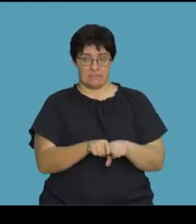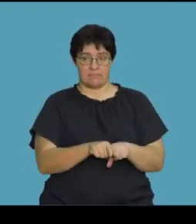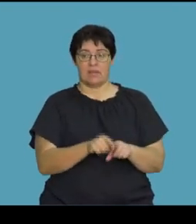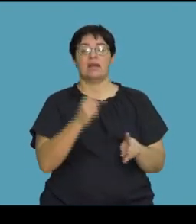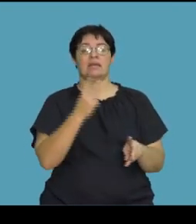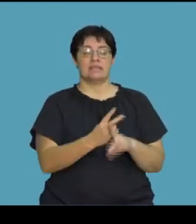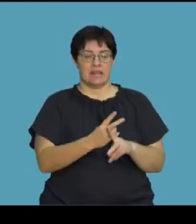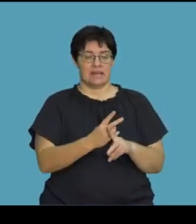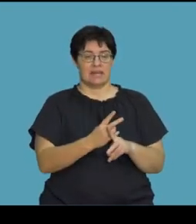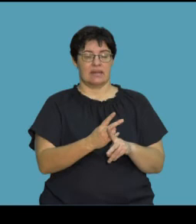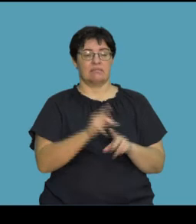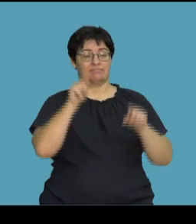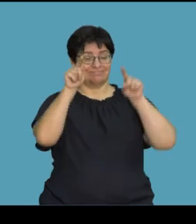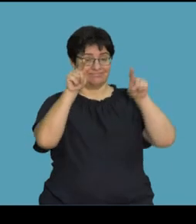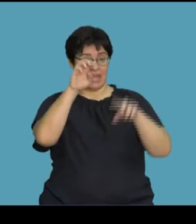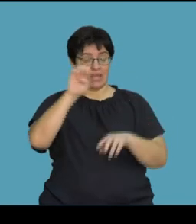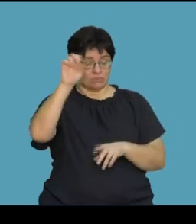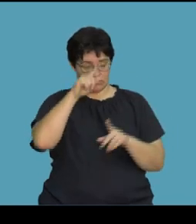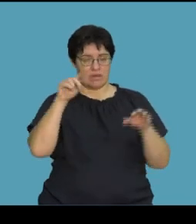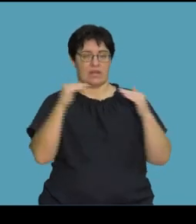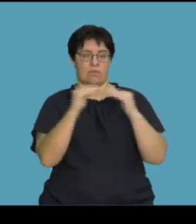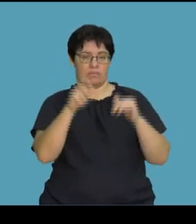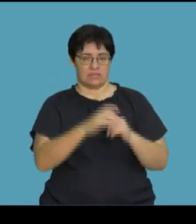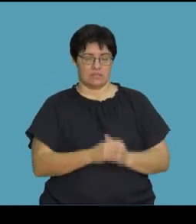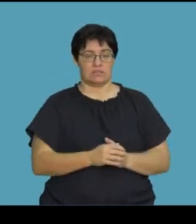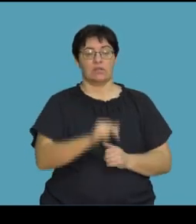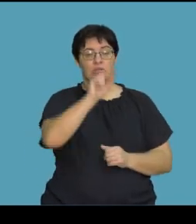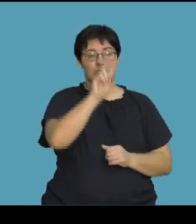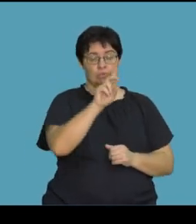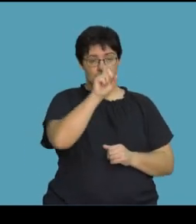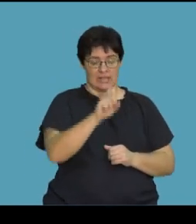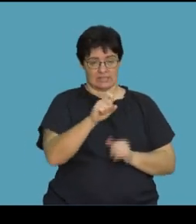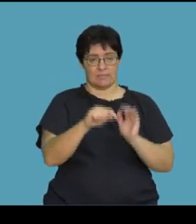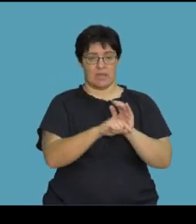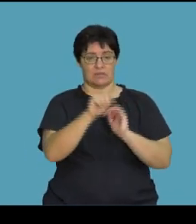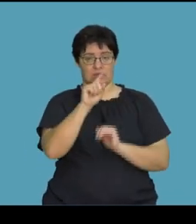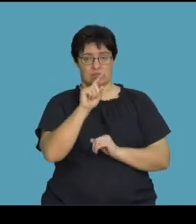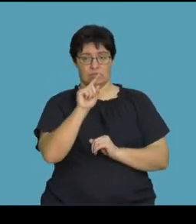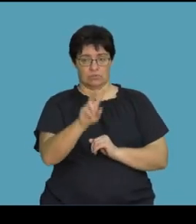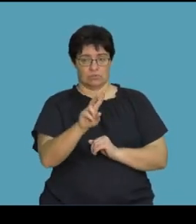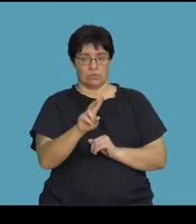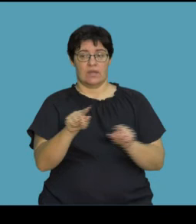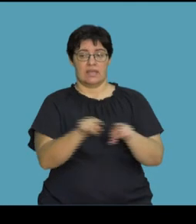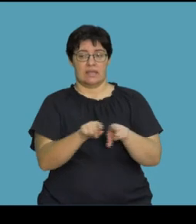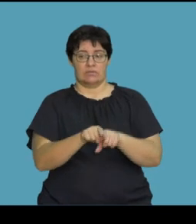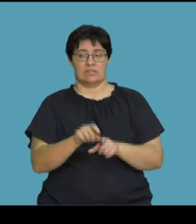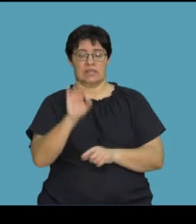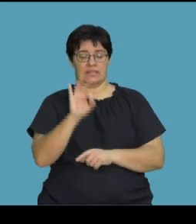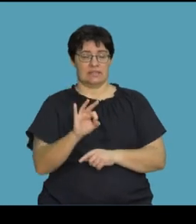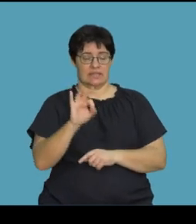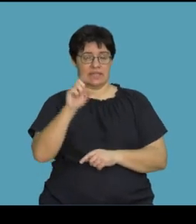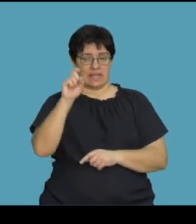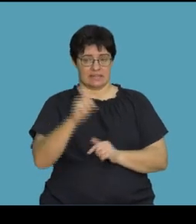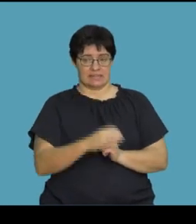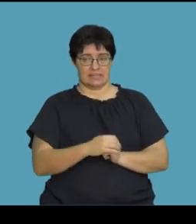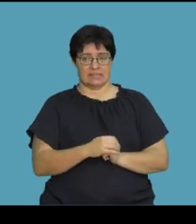then my exponents definitely need to be equal. So this will be 2x minus 2 equal to